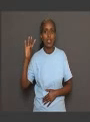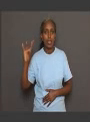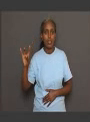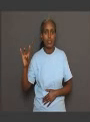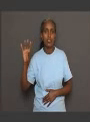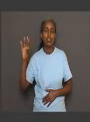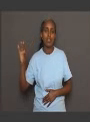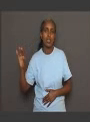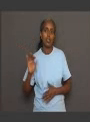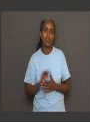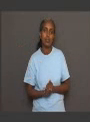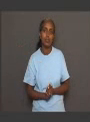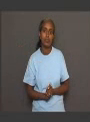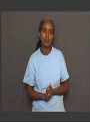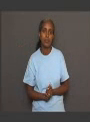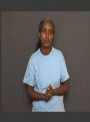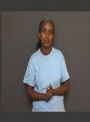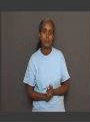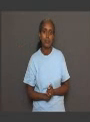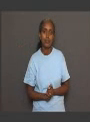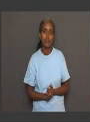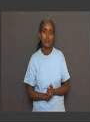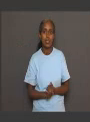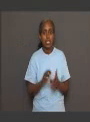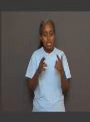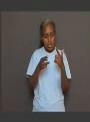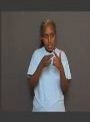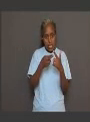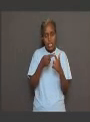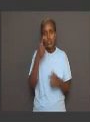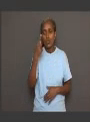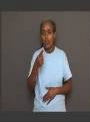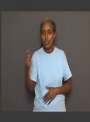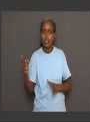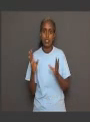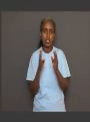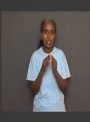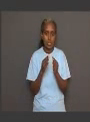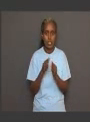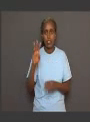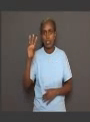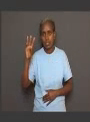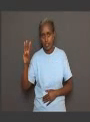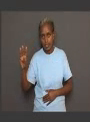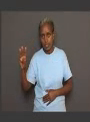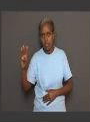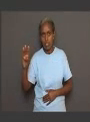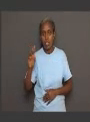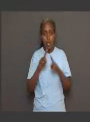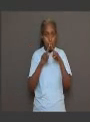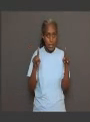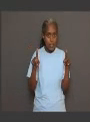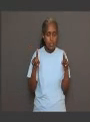6, 8, 9. The range of each set is 6.